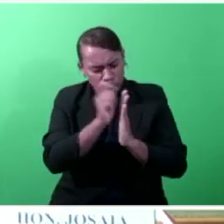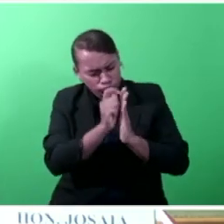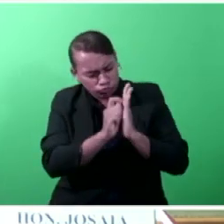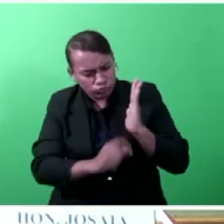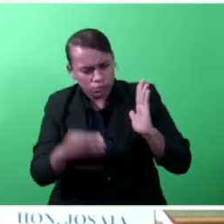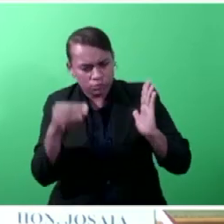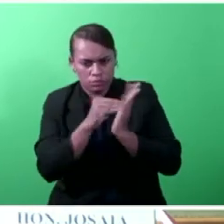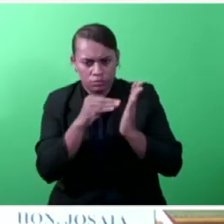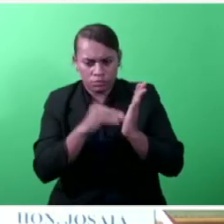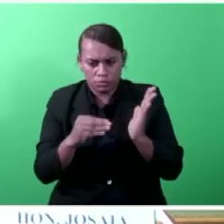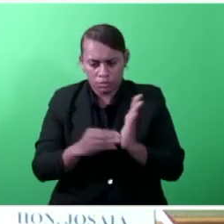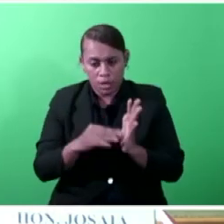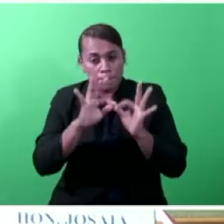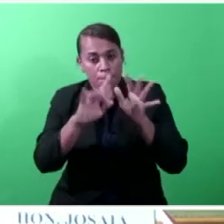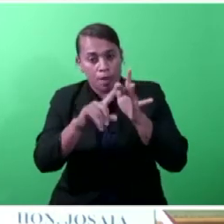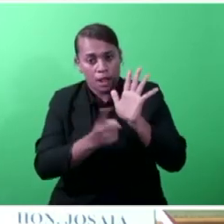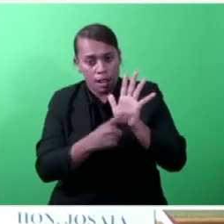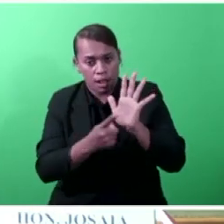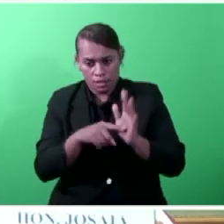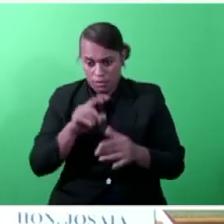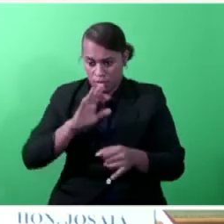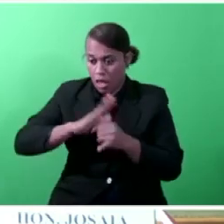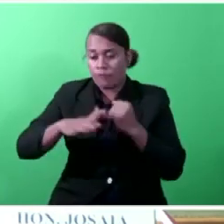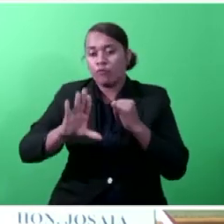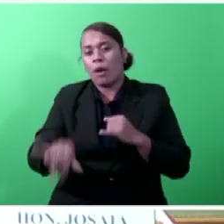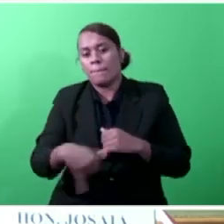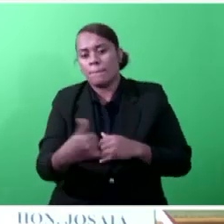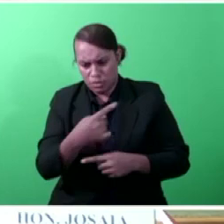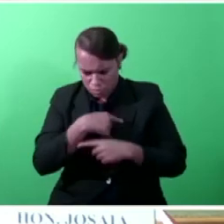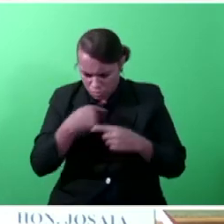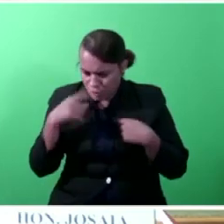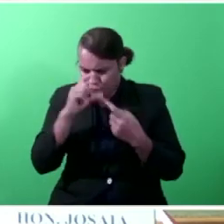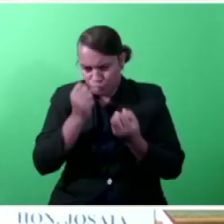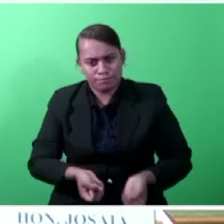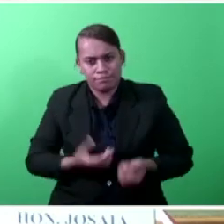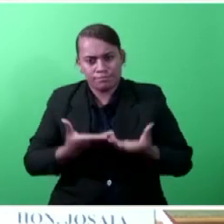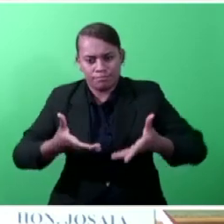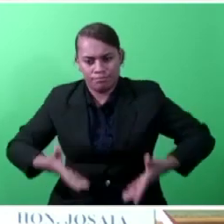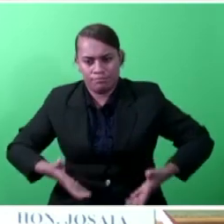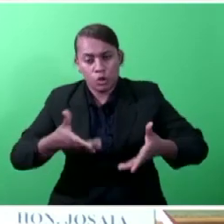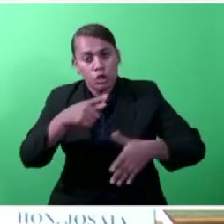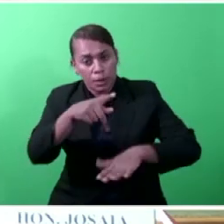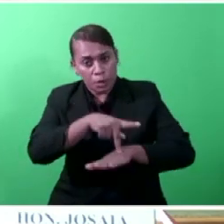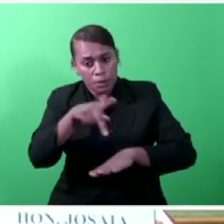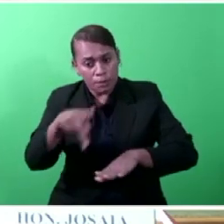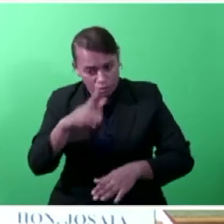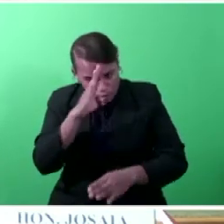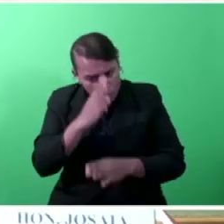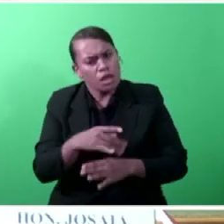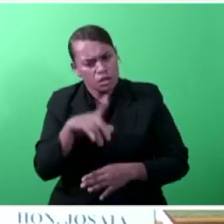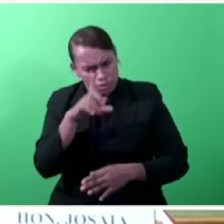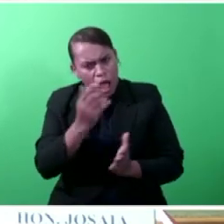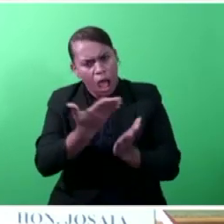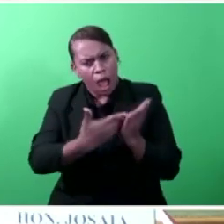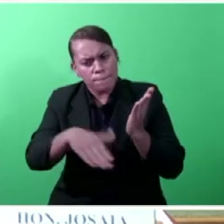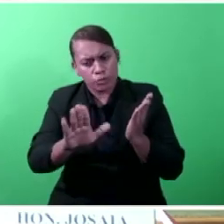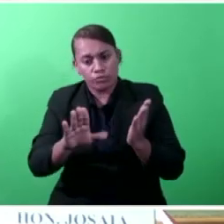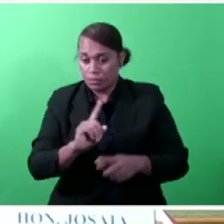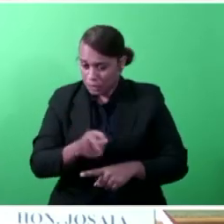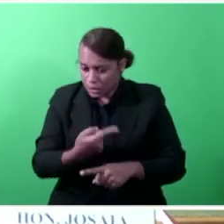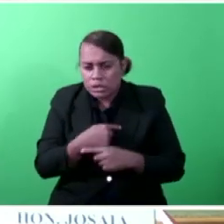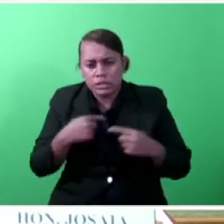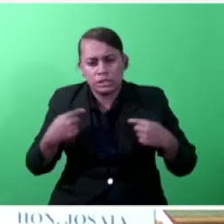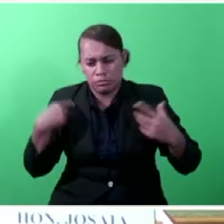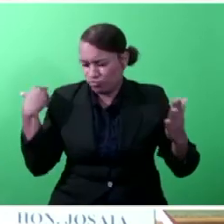end of May, Mr. Speaker, sir. And we hope to have the bill approved by Parliament, because we've gone through such an extensive period